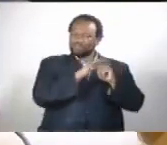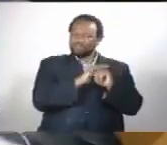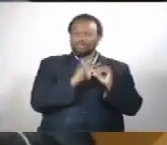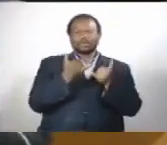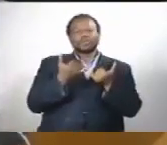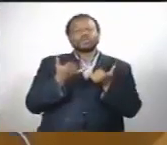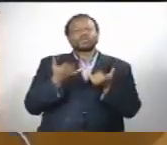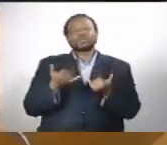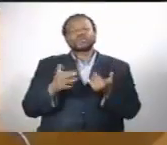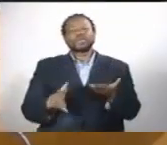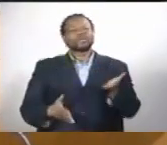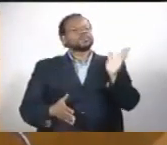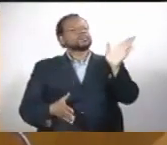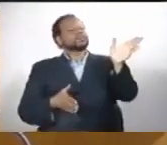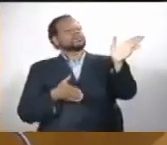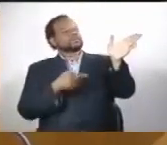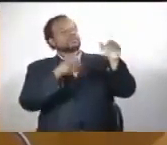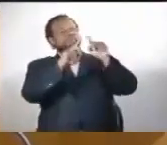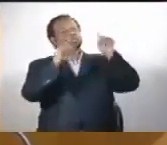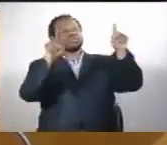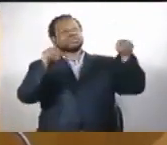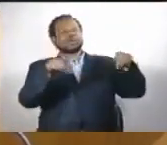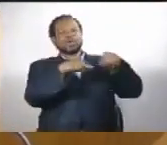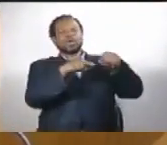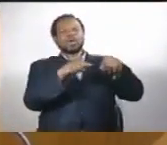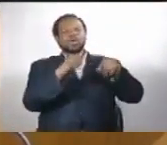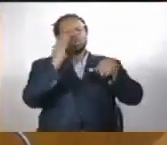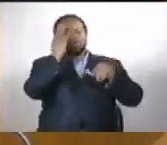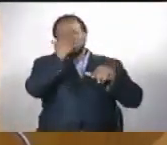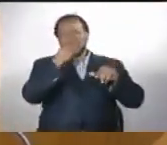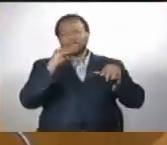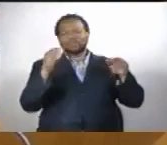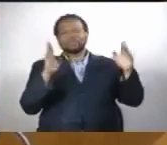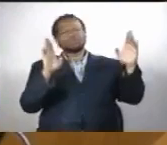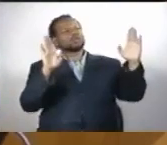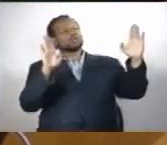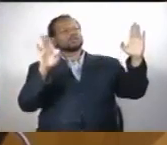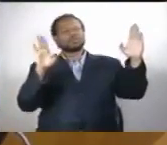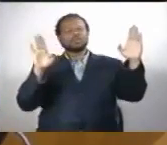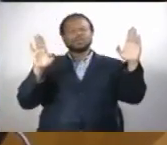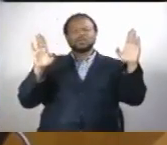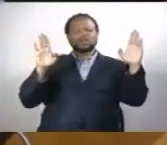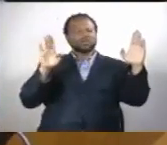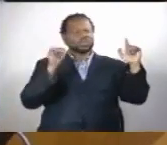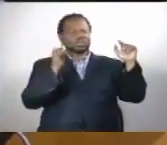Today we are talking about this. This wonderful, wonderful, lavish,